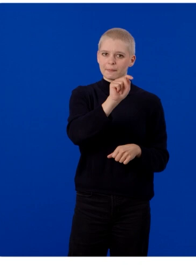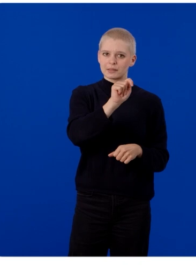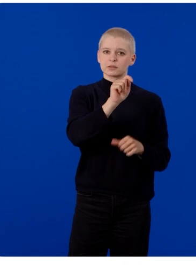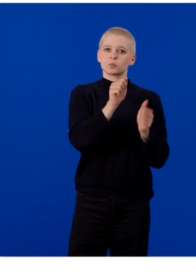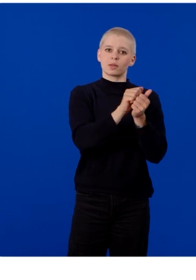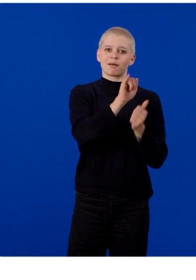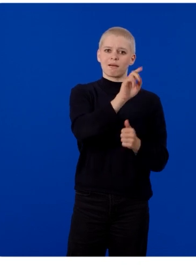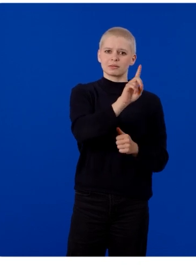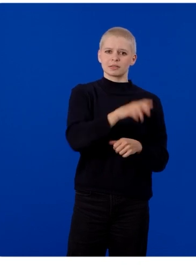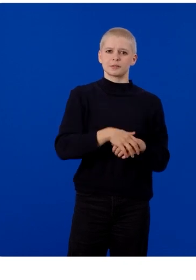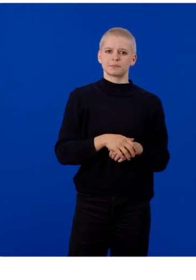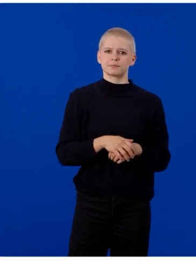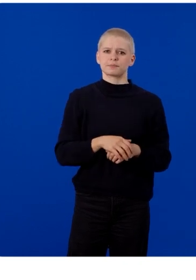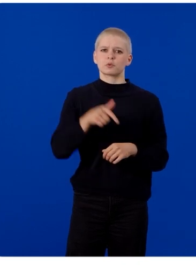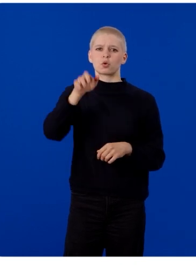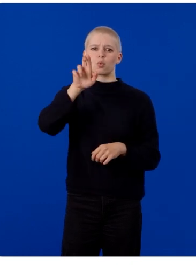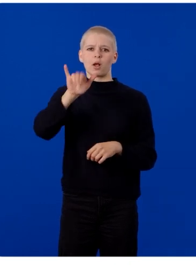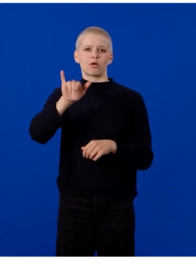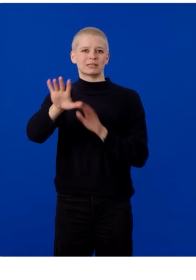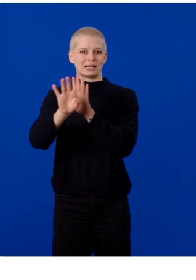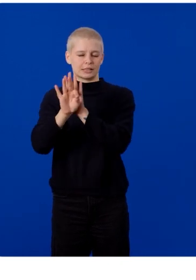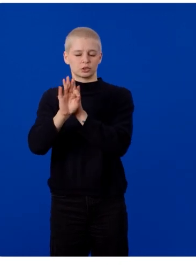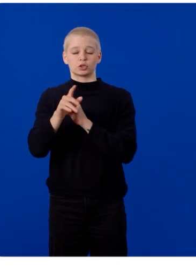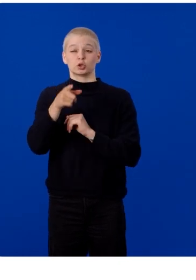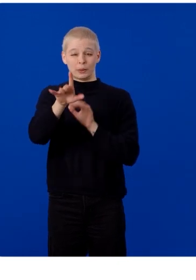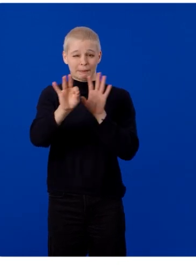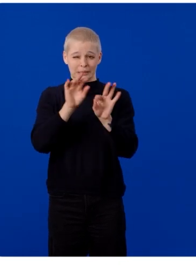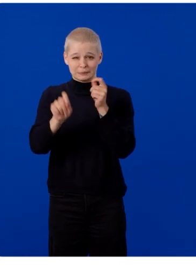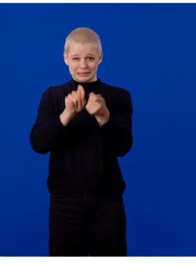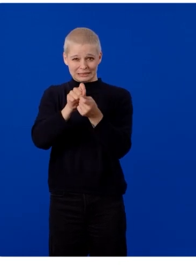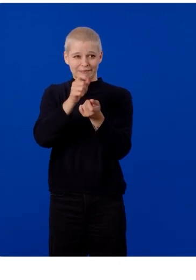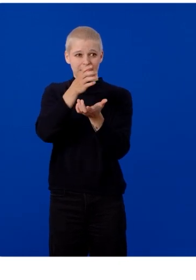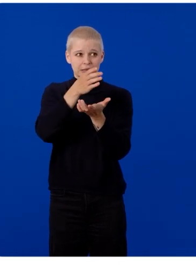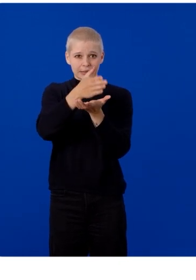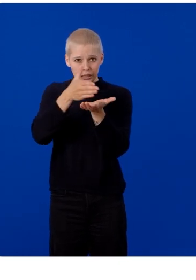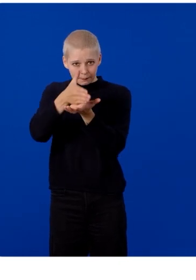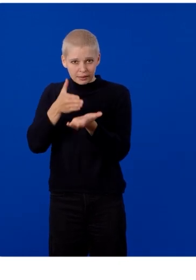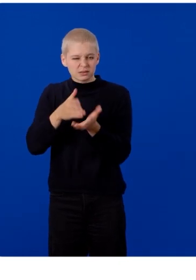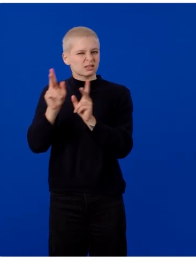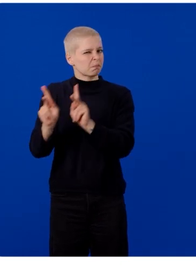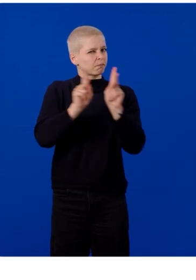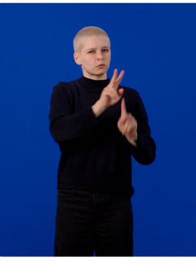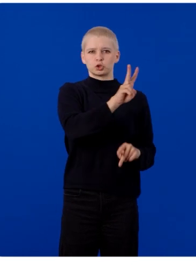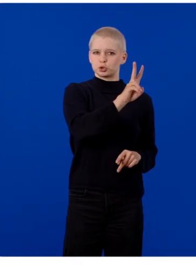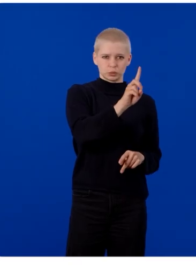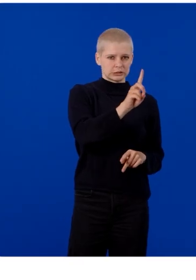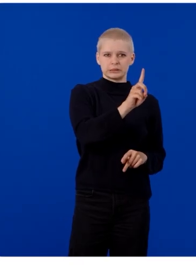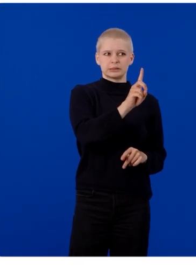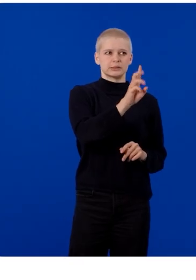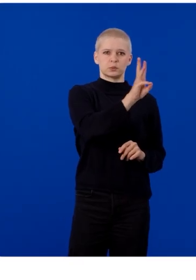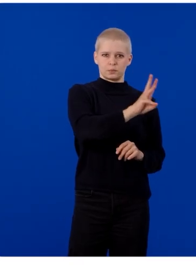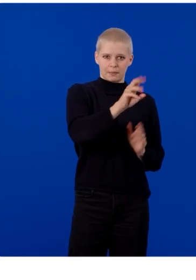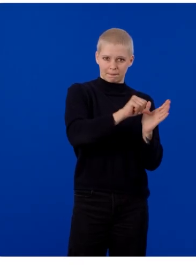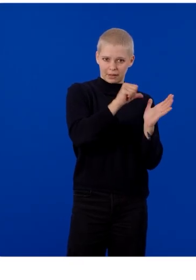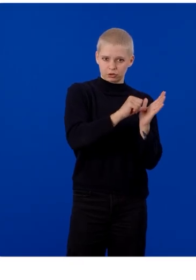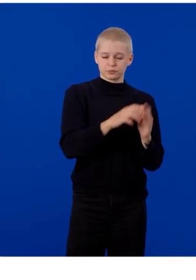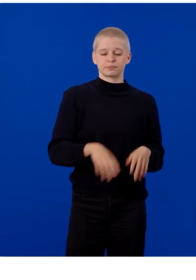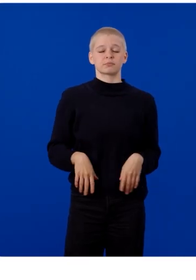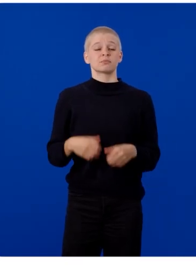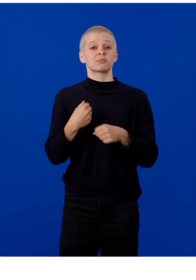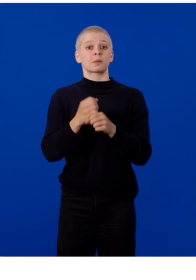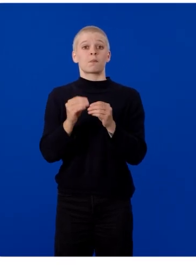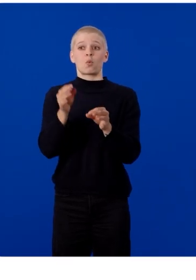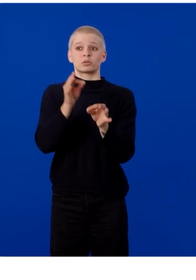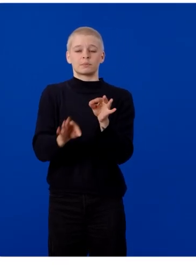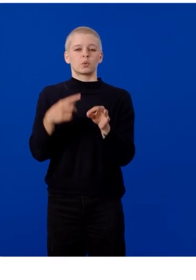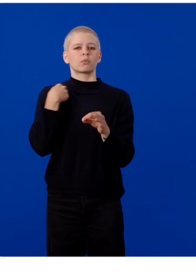query selectors to access elements just like you would for 2D web pages. To simplify interactions, we've